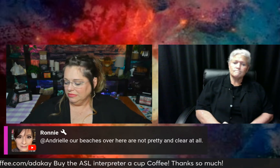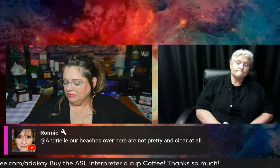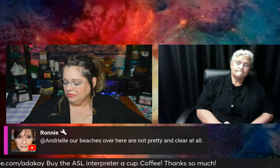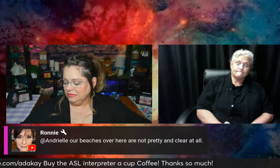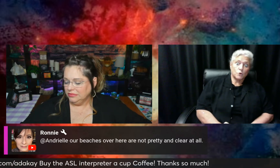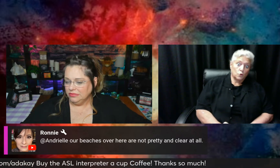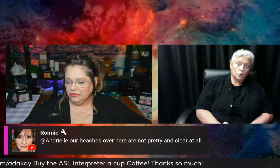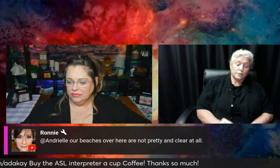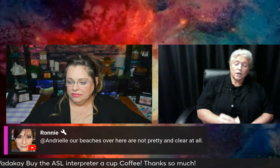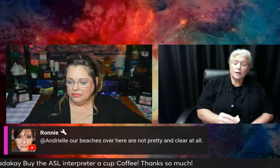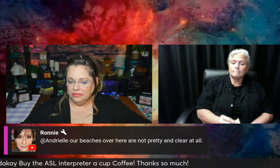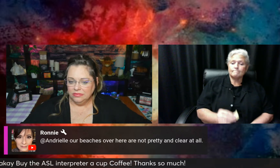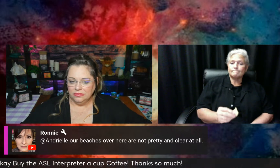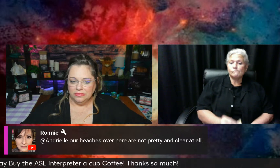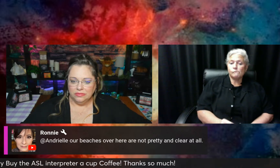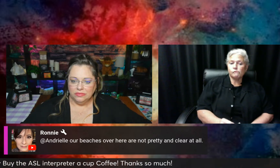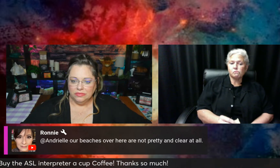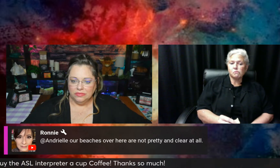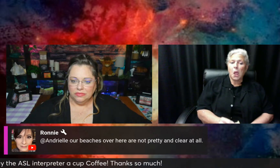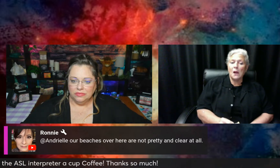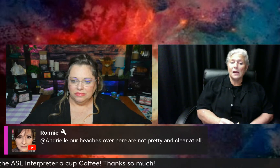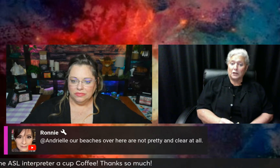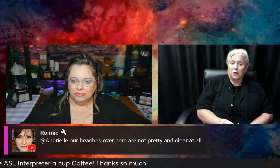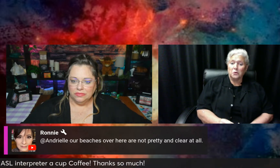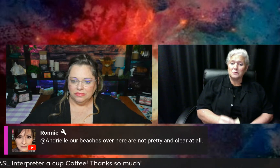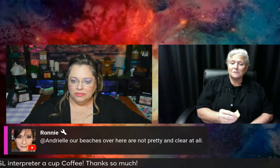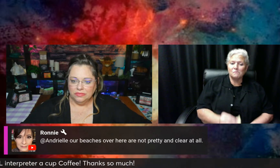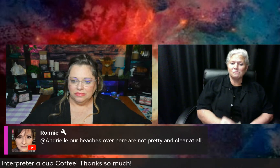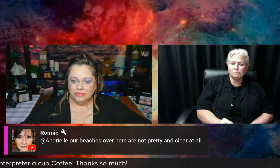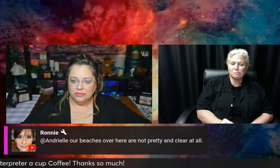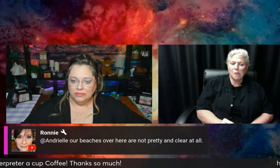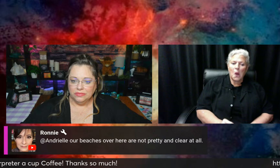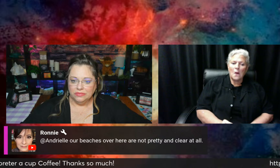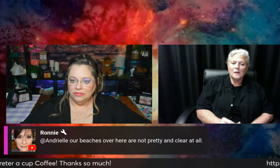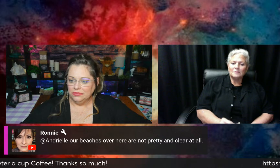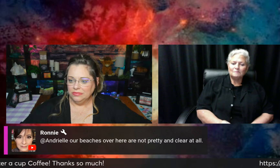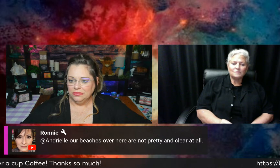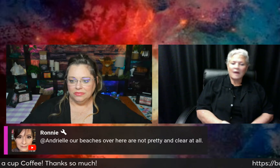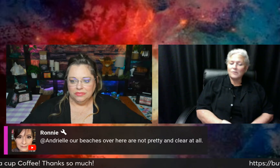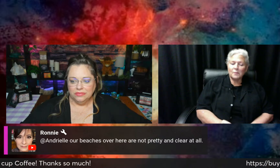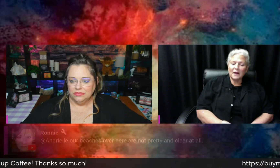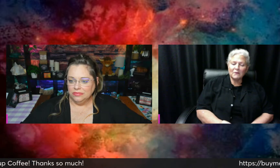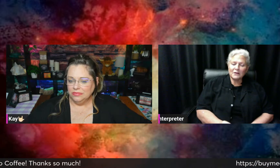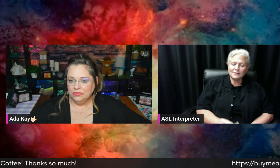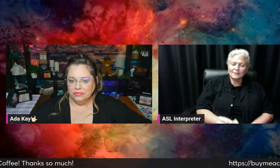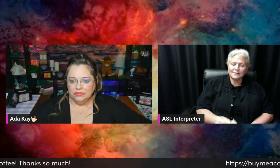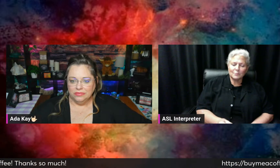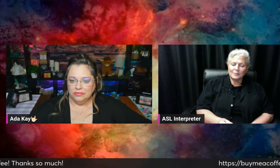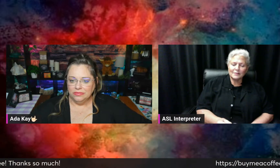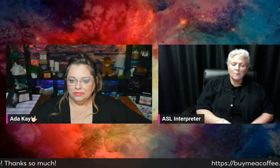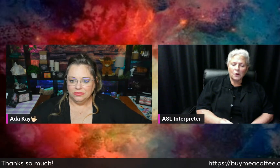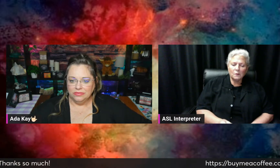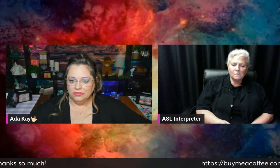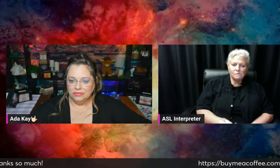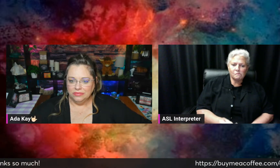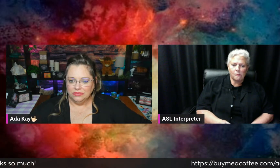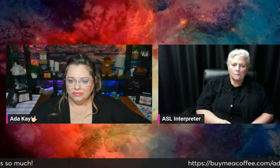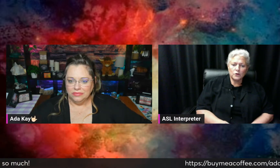December. Wore a jacket and a coat. Haven't been out there since it's been